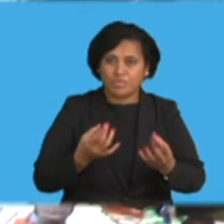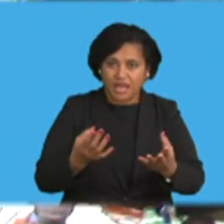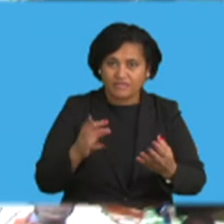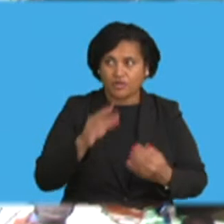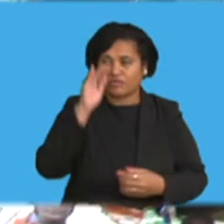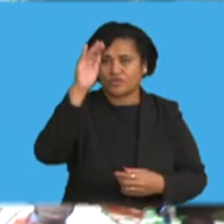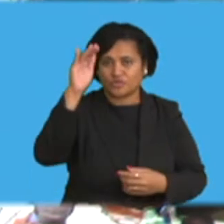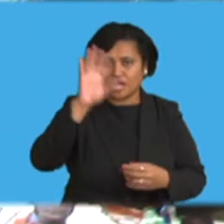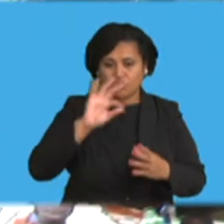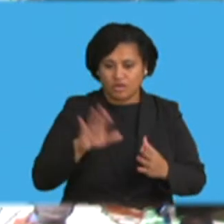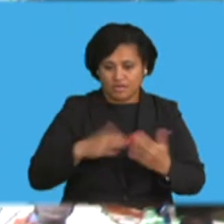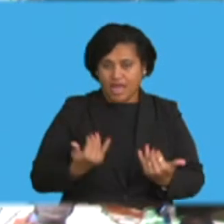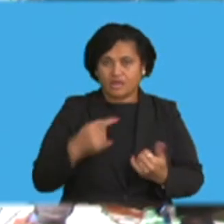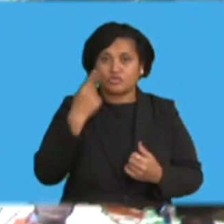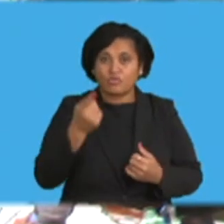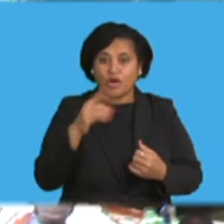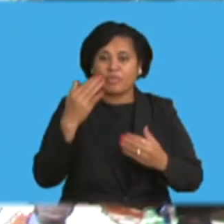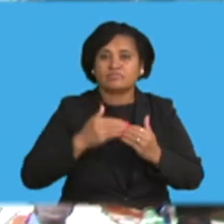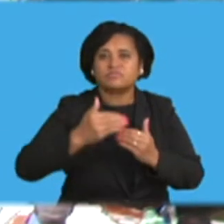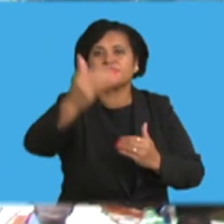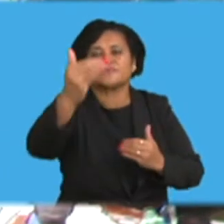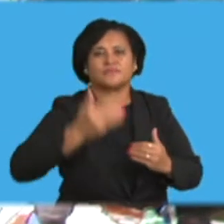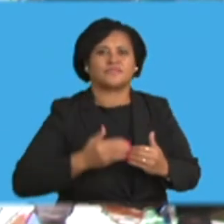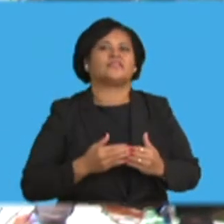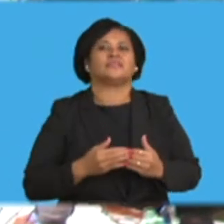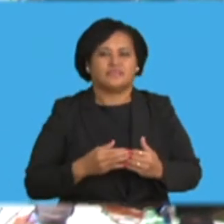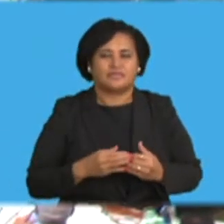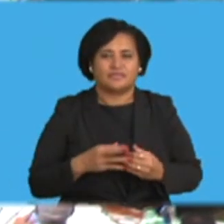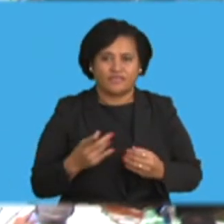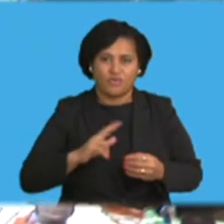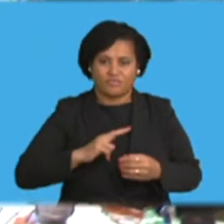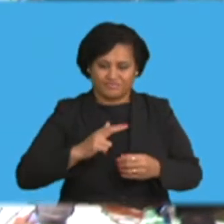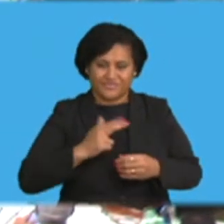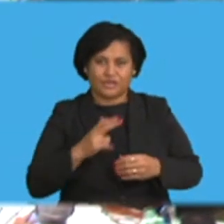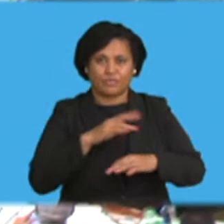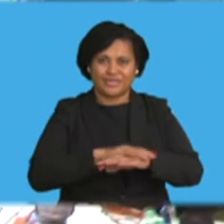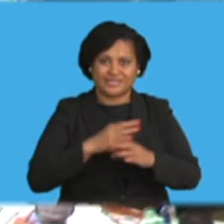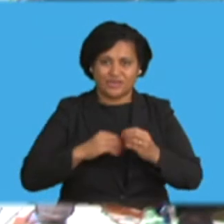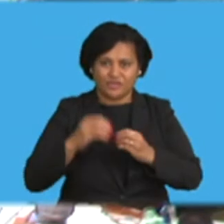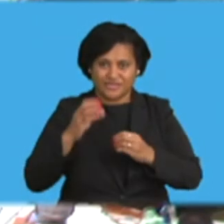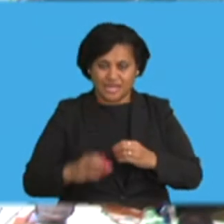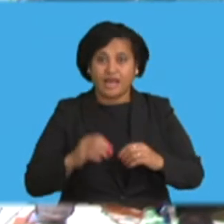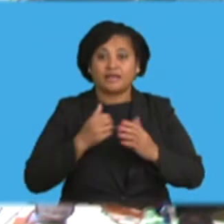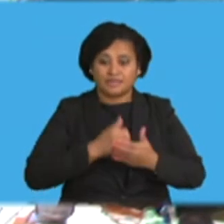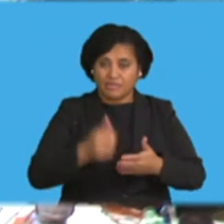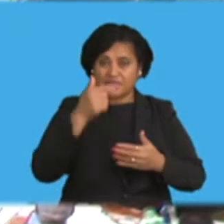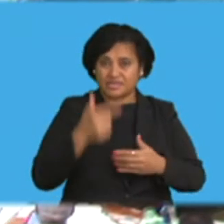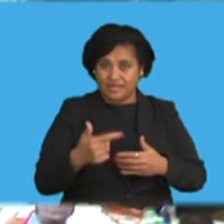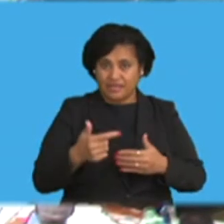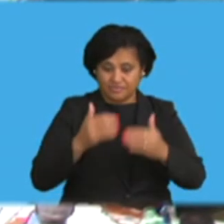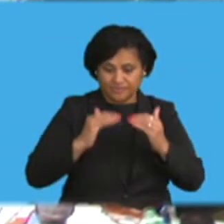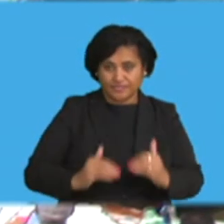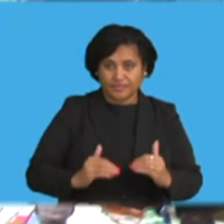but also for a longer period. Number 7, Madam Speaker, the tier model of a